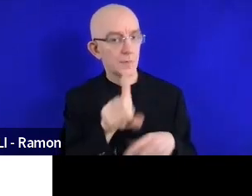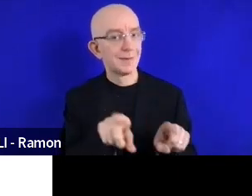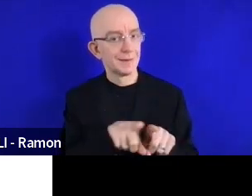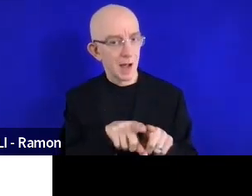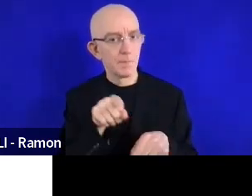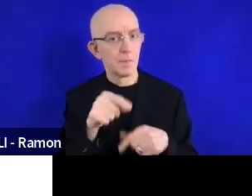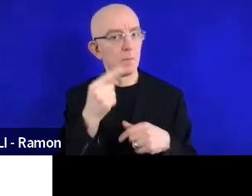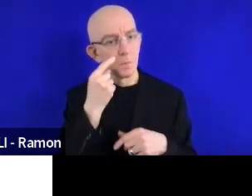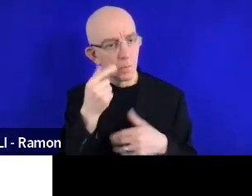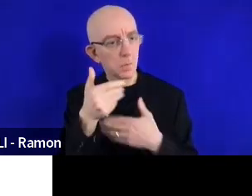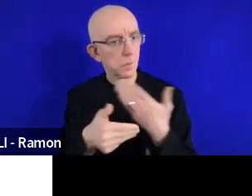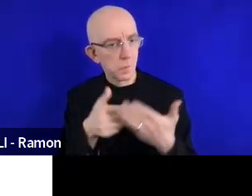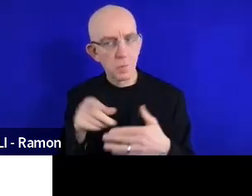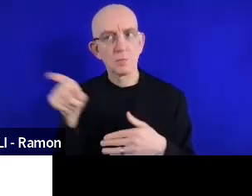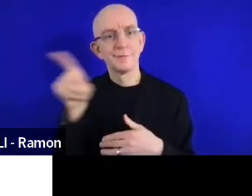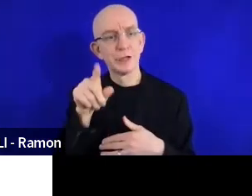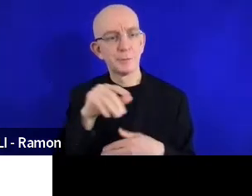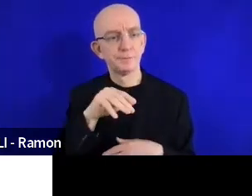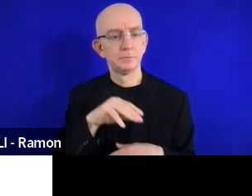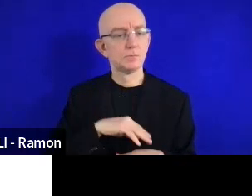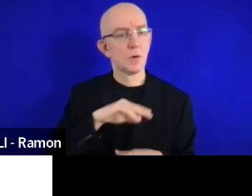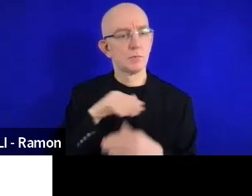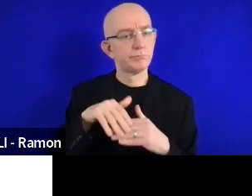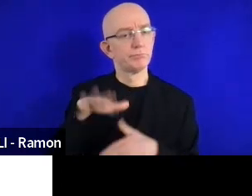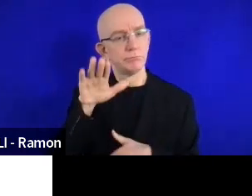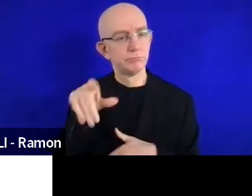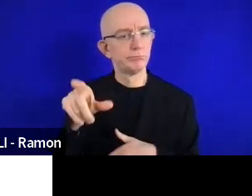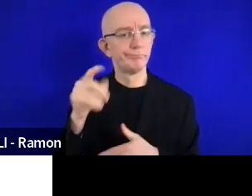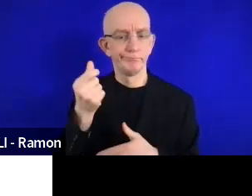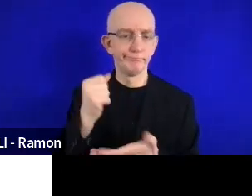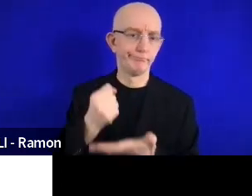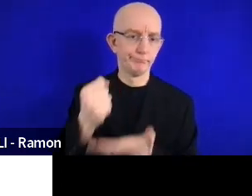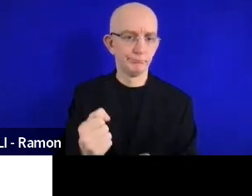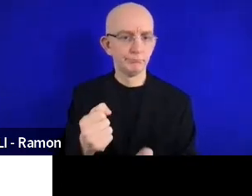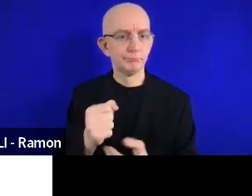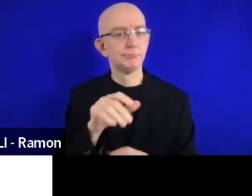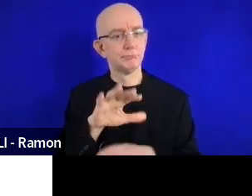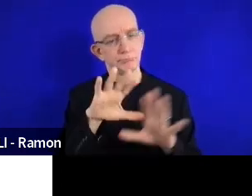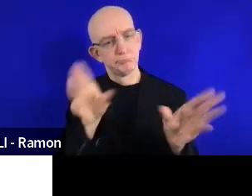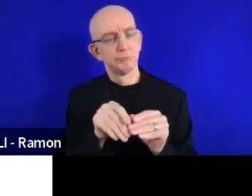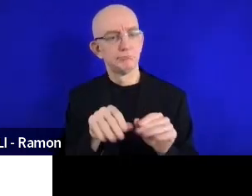60 years olds and those who were 65 old.